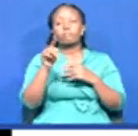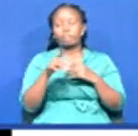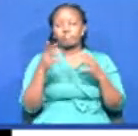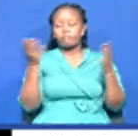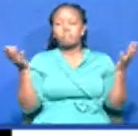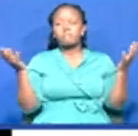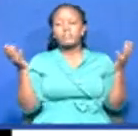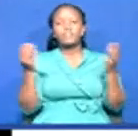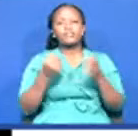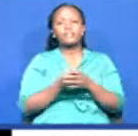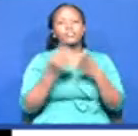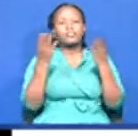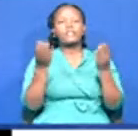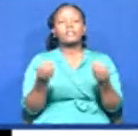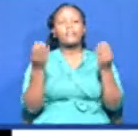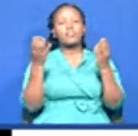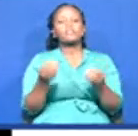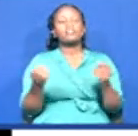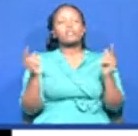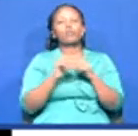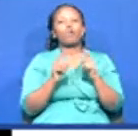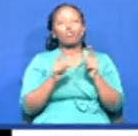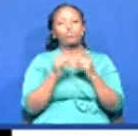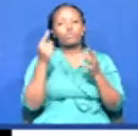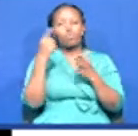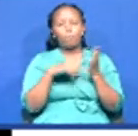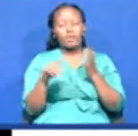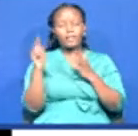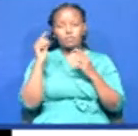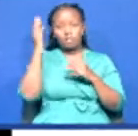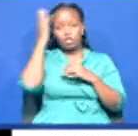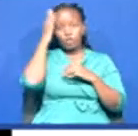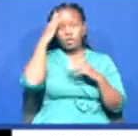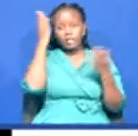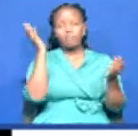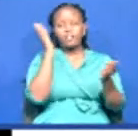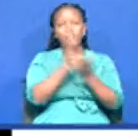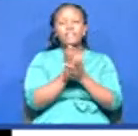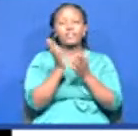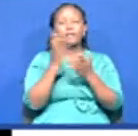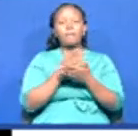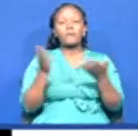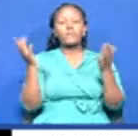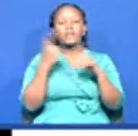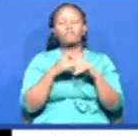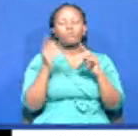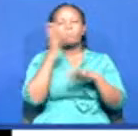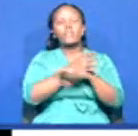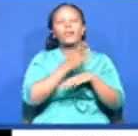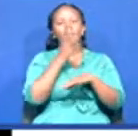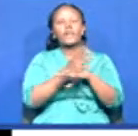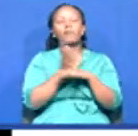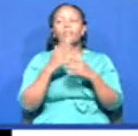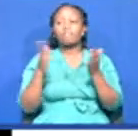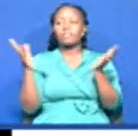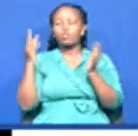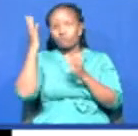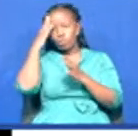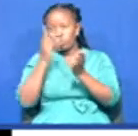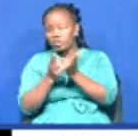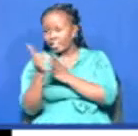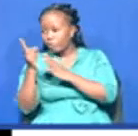it easy and fast to identify the real product from the counterfeit, particularly for law